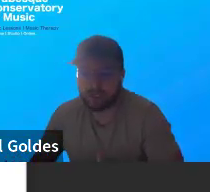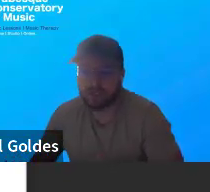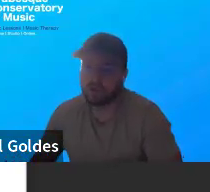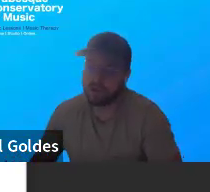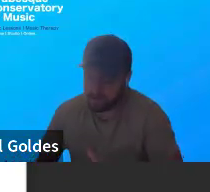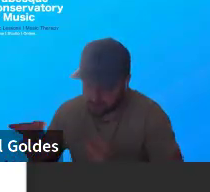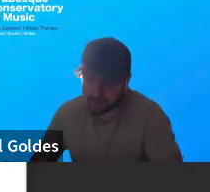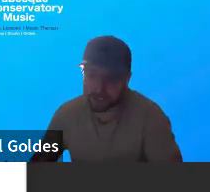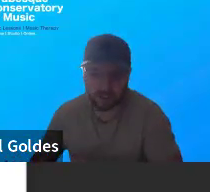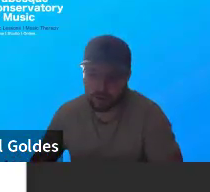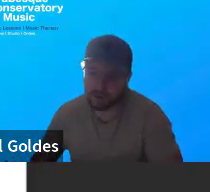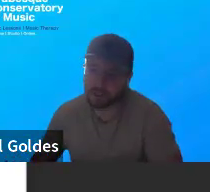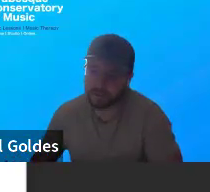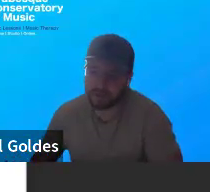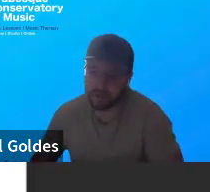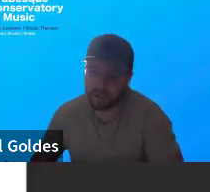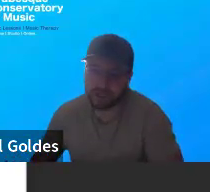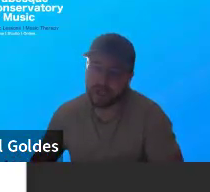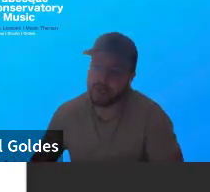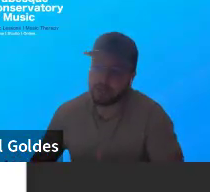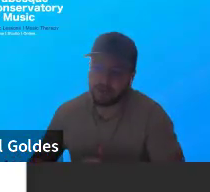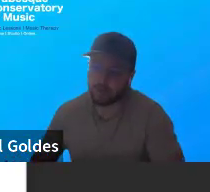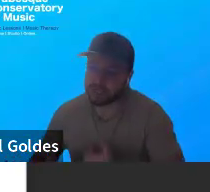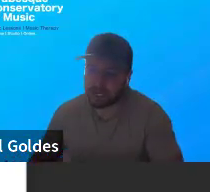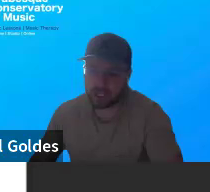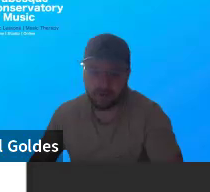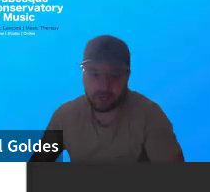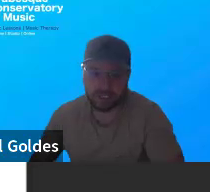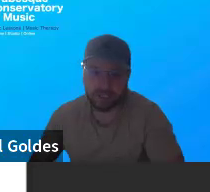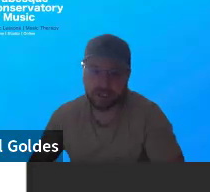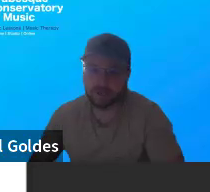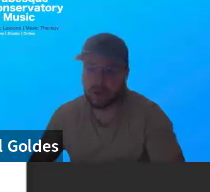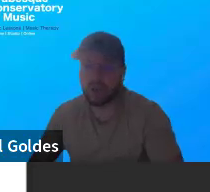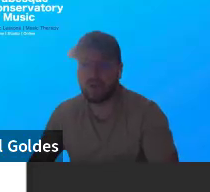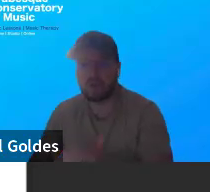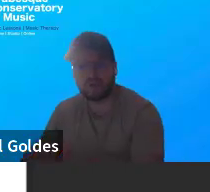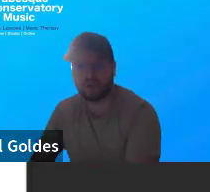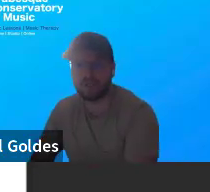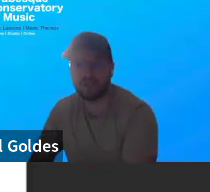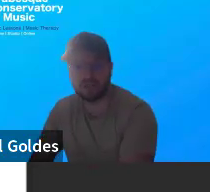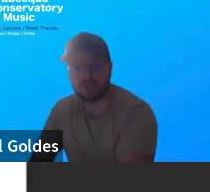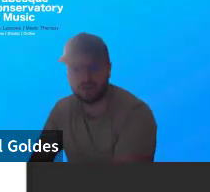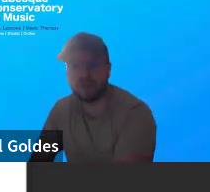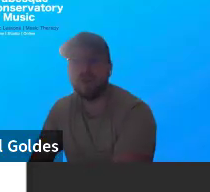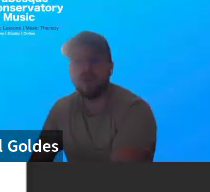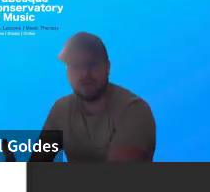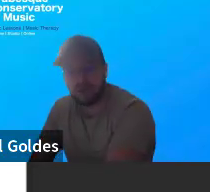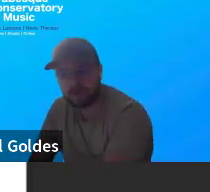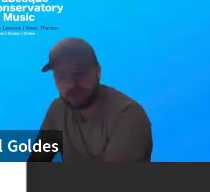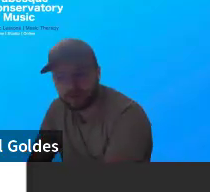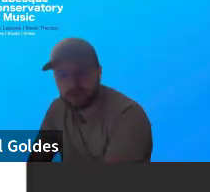restrictions or challenges. So we always call the families before signing up for lessons. So that way, when authorization comes